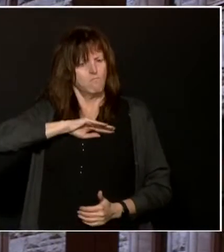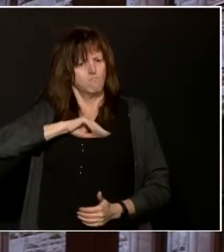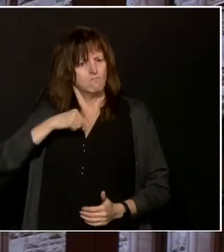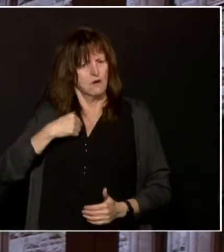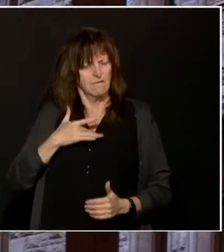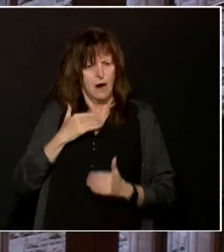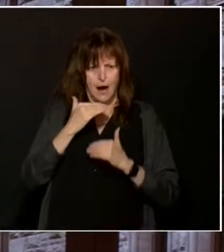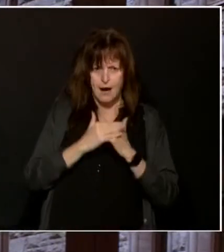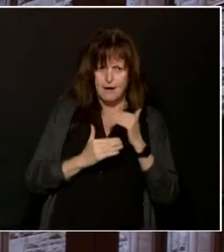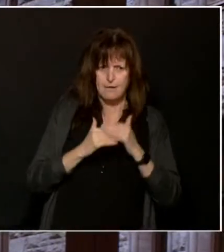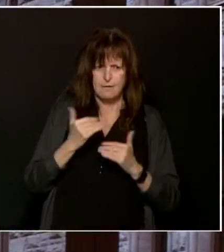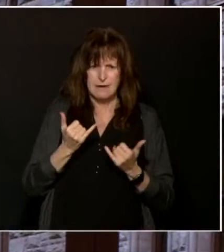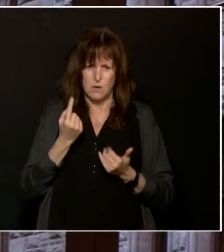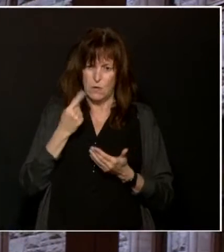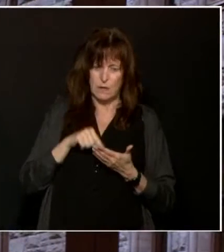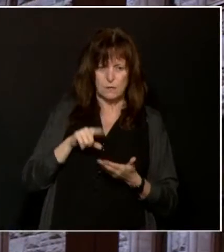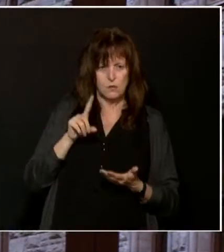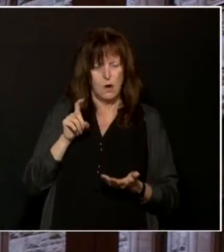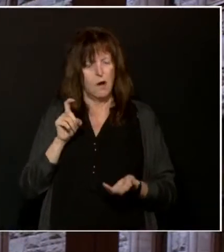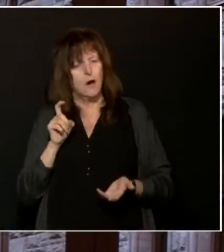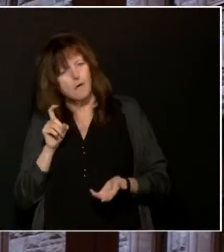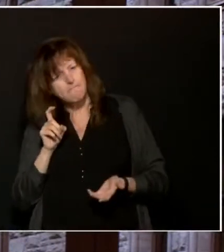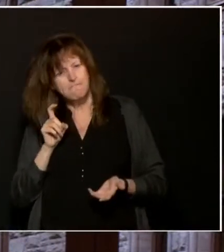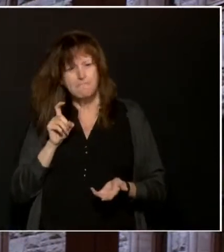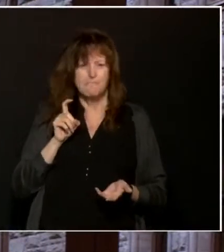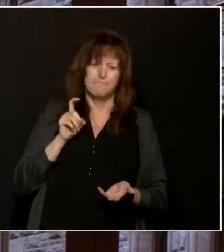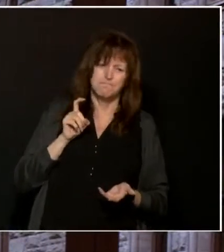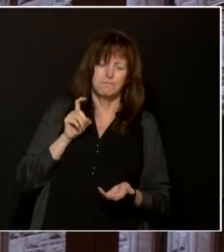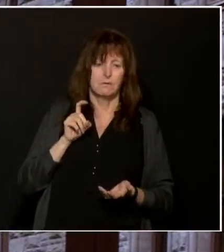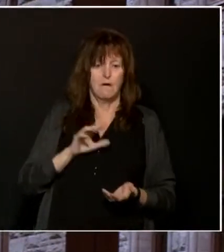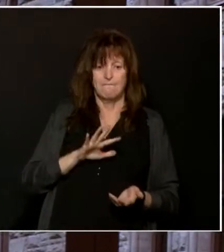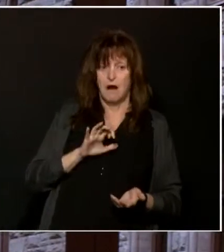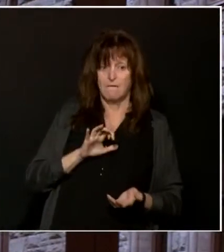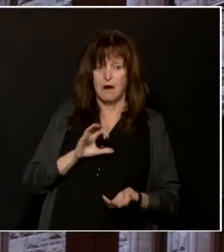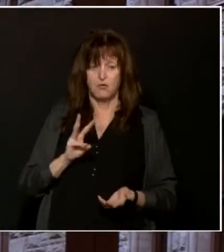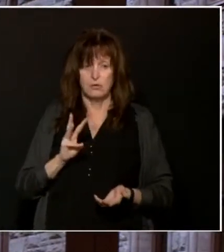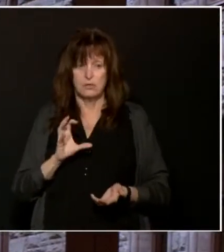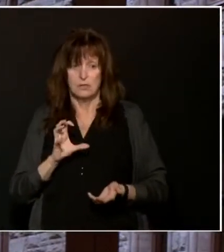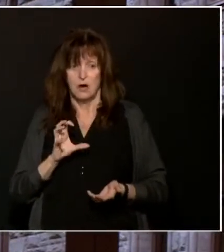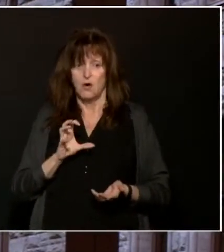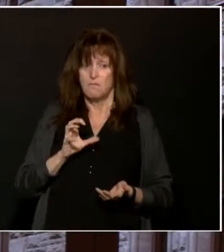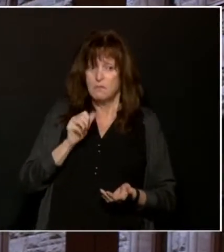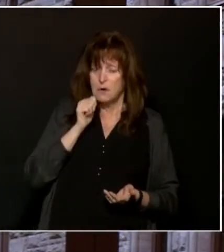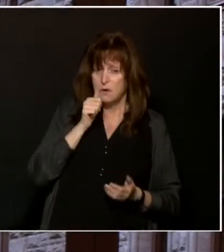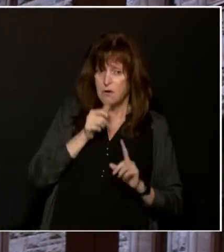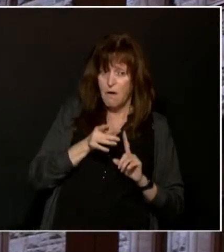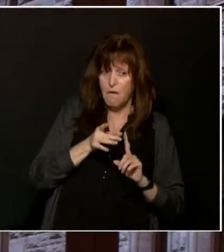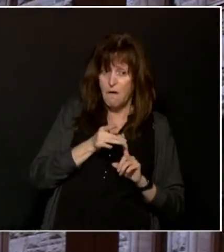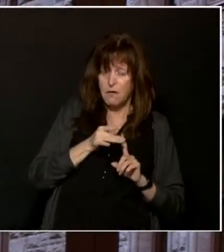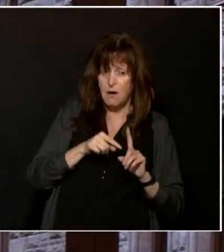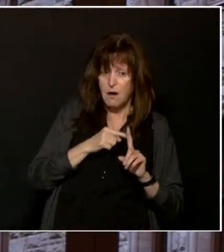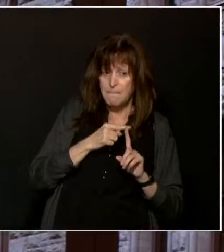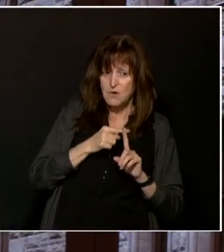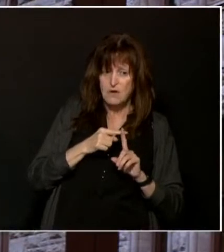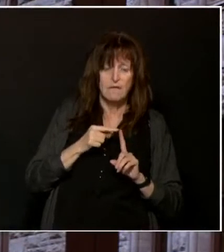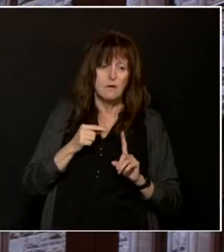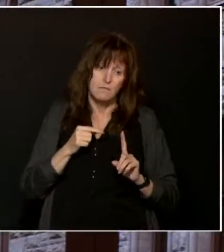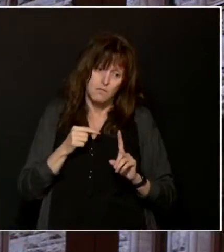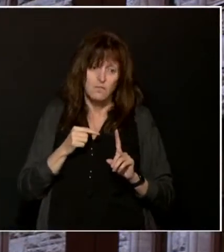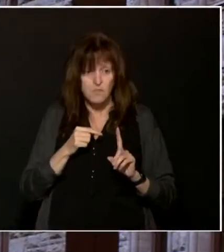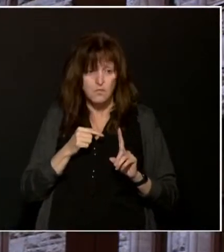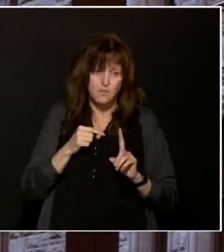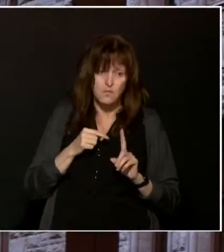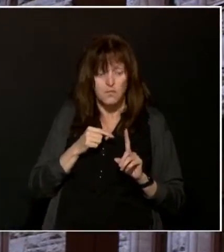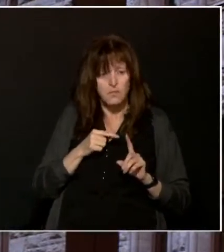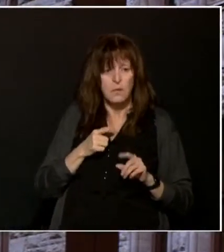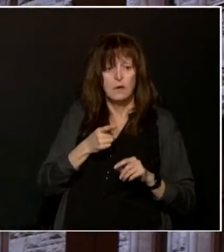to, because when we come down and we open up these different things, including some aspects of, as you call the economy, or different factors